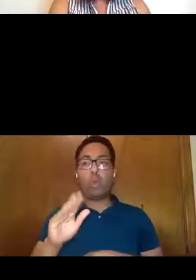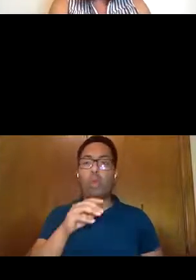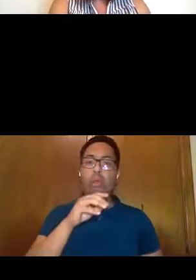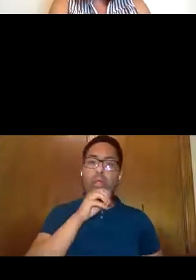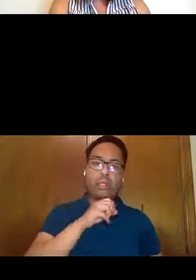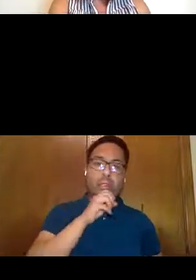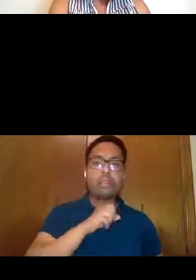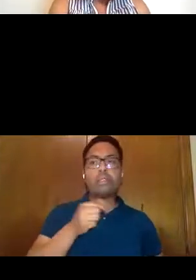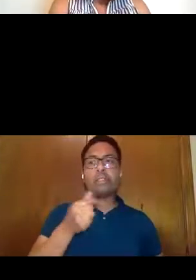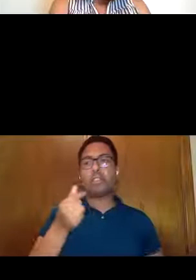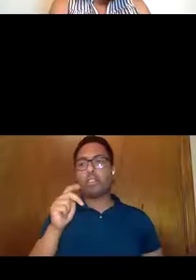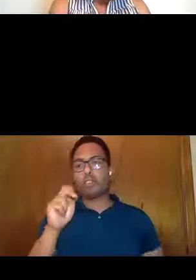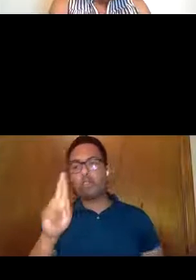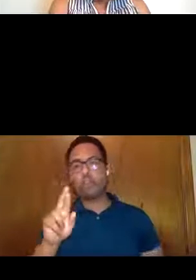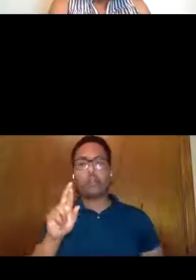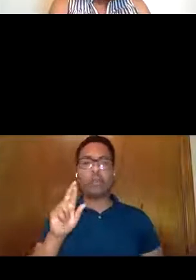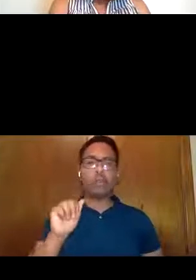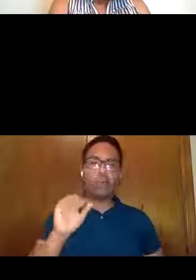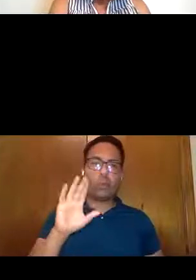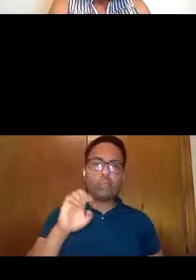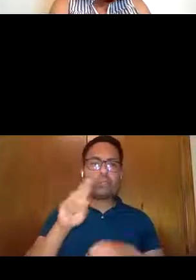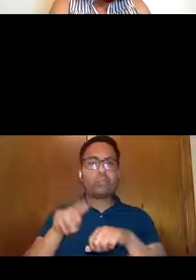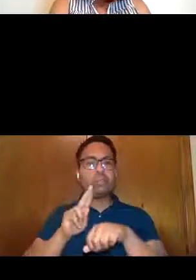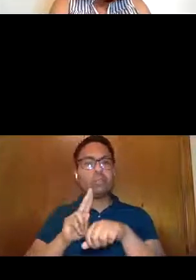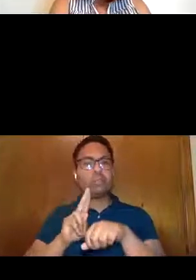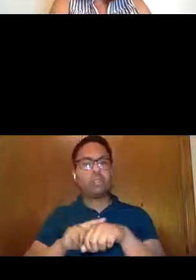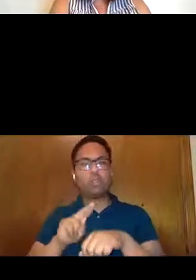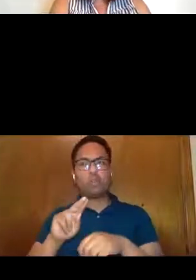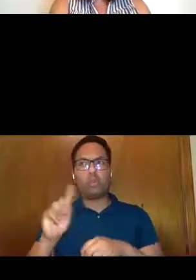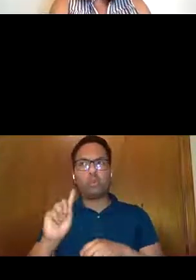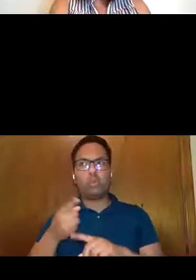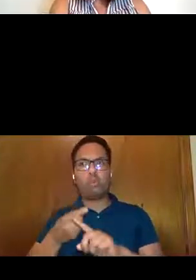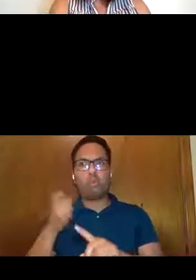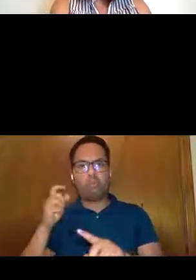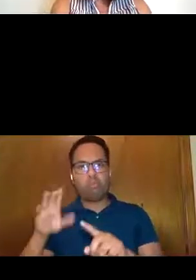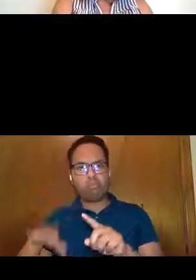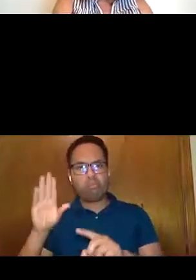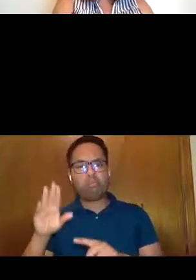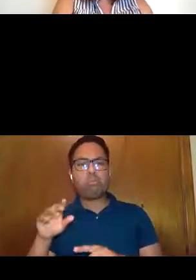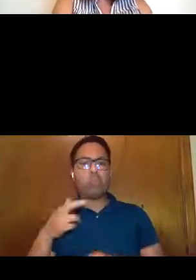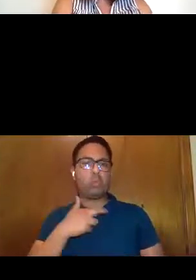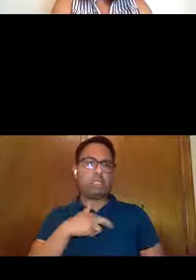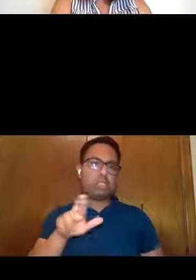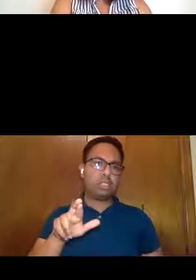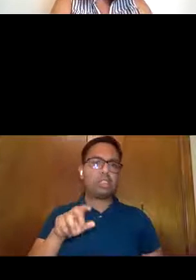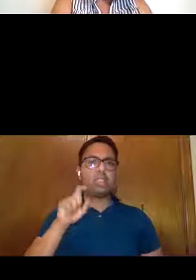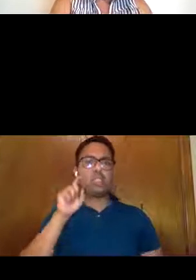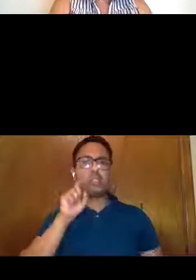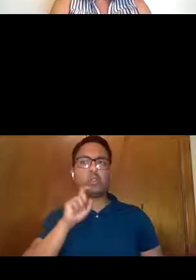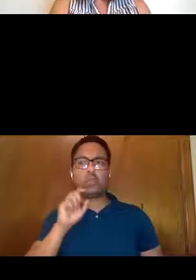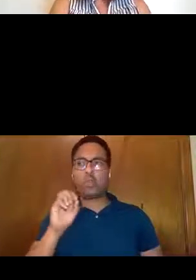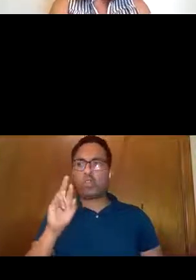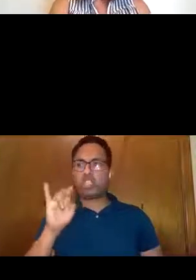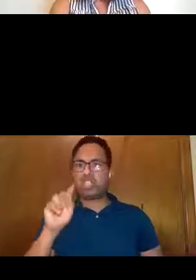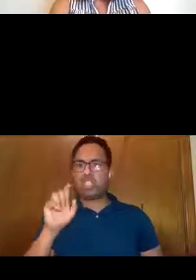national origin, religion, sexual orientation, gender identity, or disabilities.